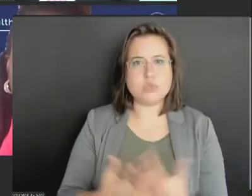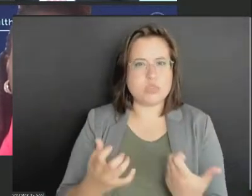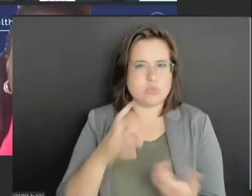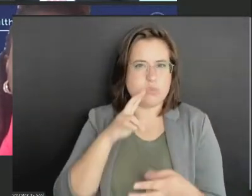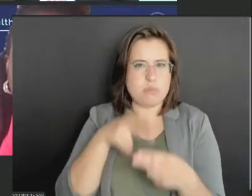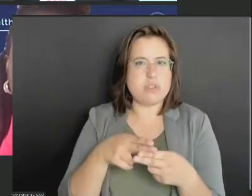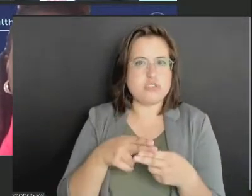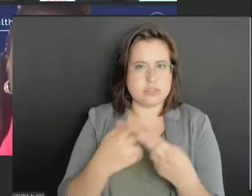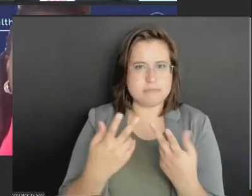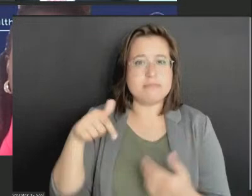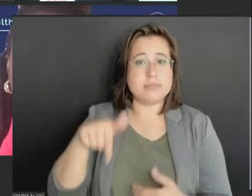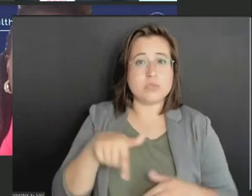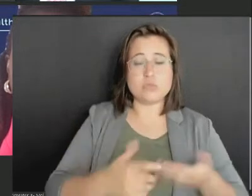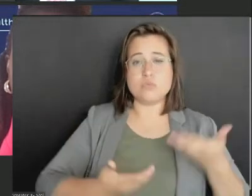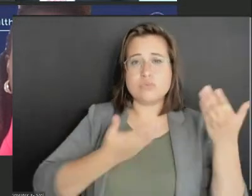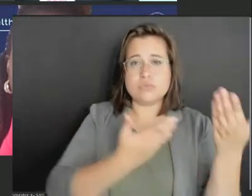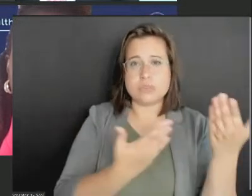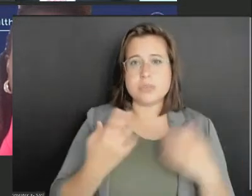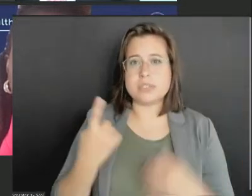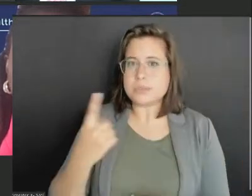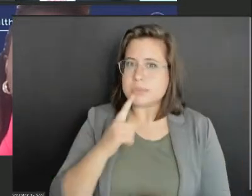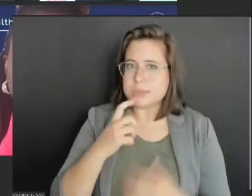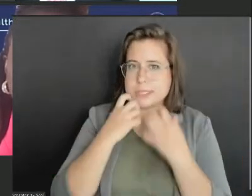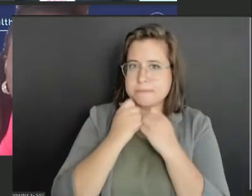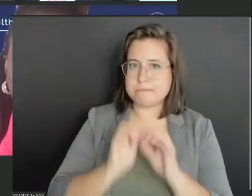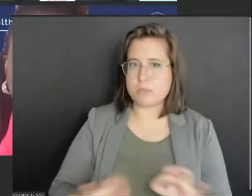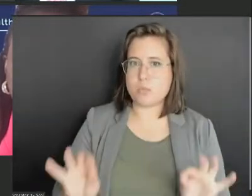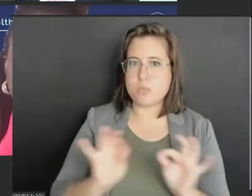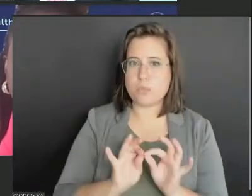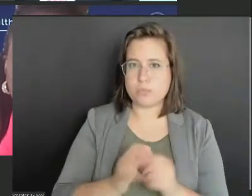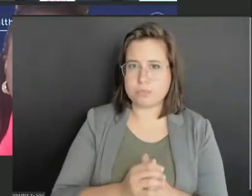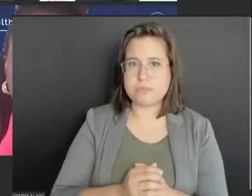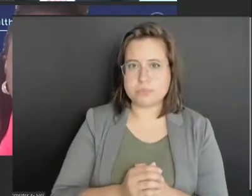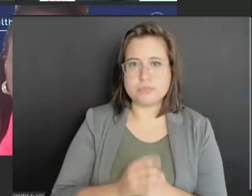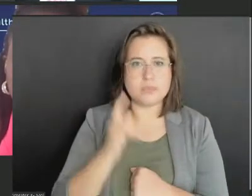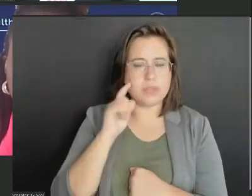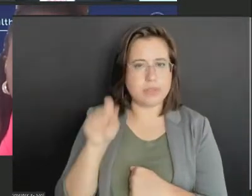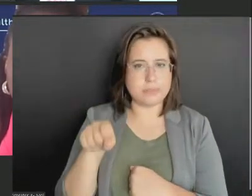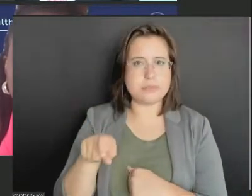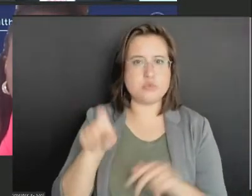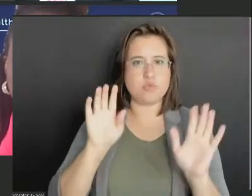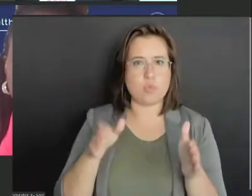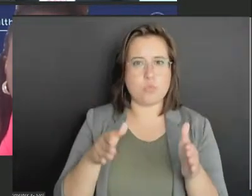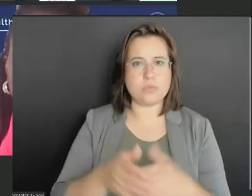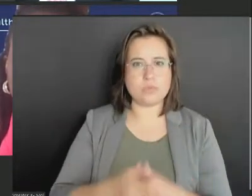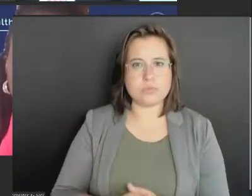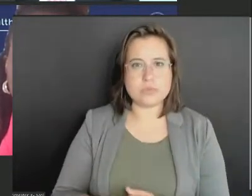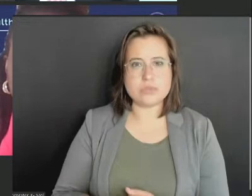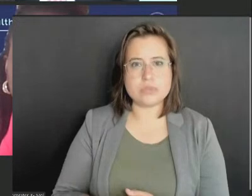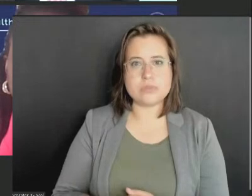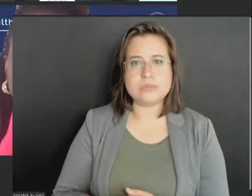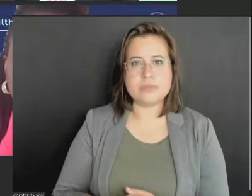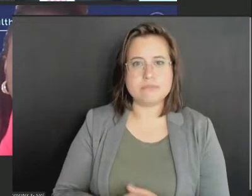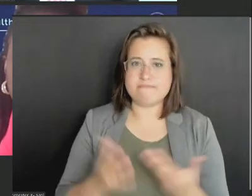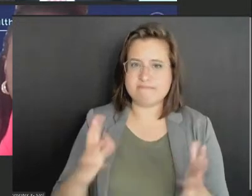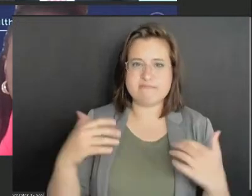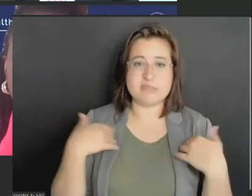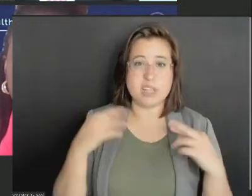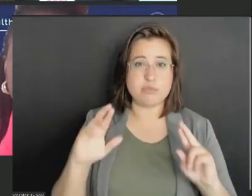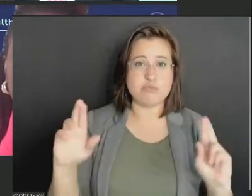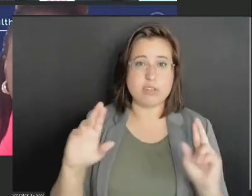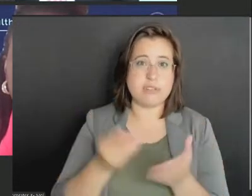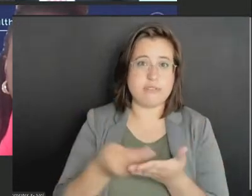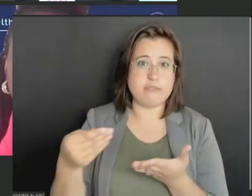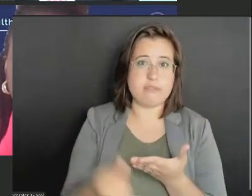this recommendation is one that's really important, and I think there should be a focus on it. And there's a way to fund it by thinking about